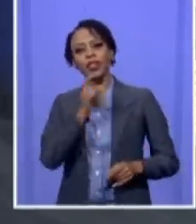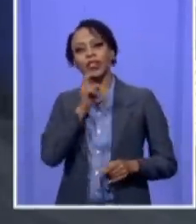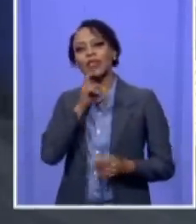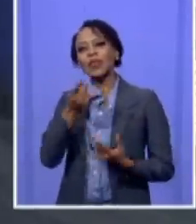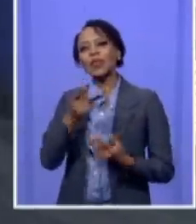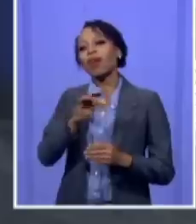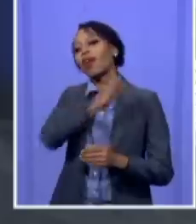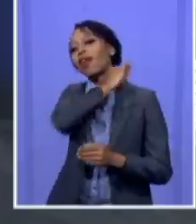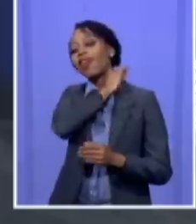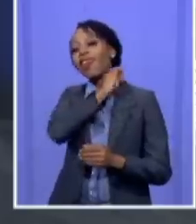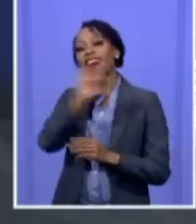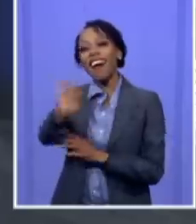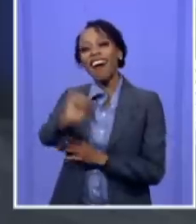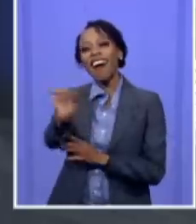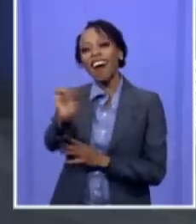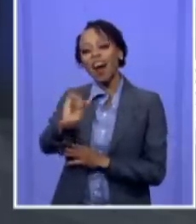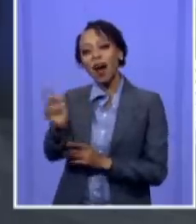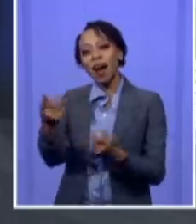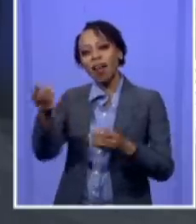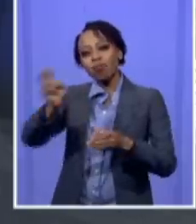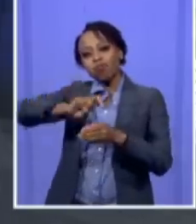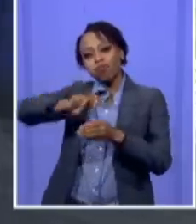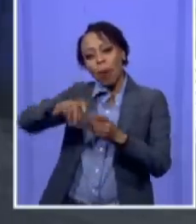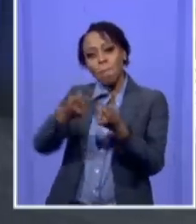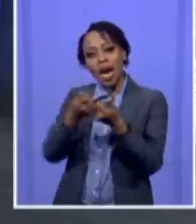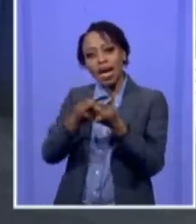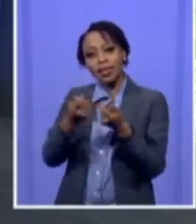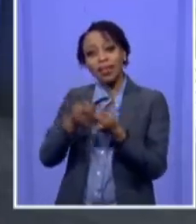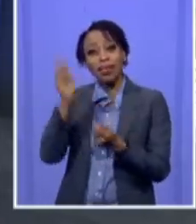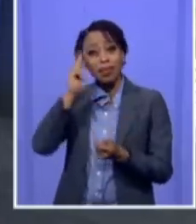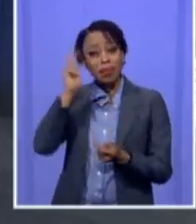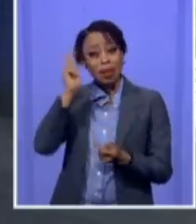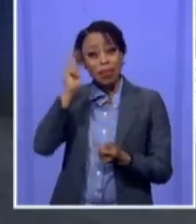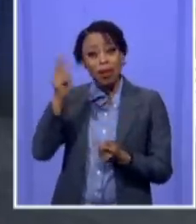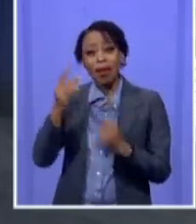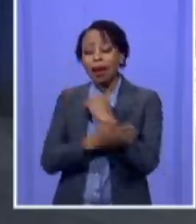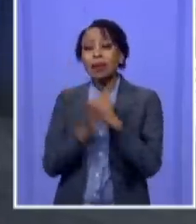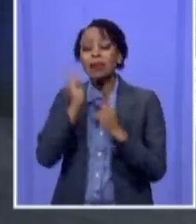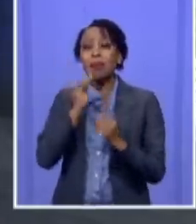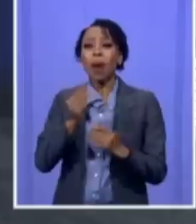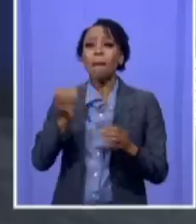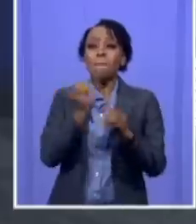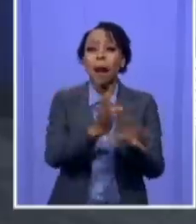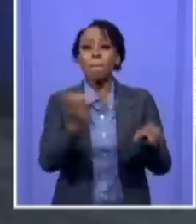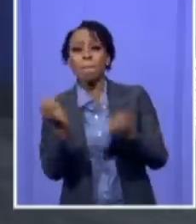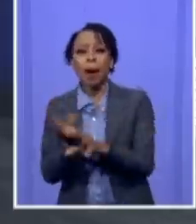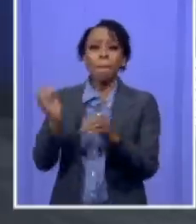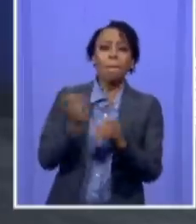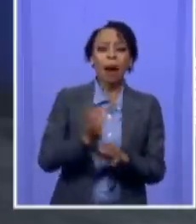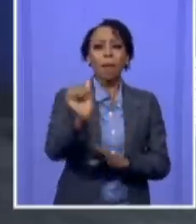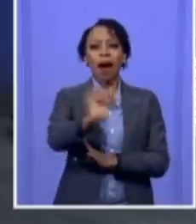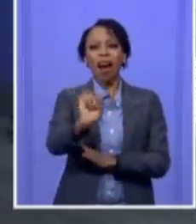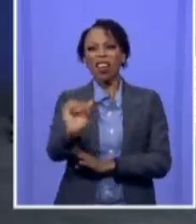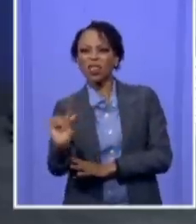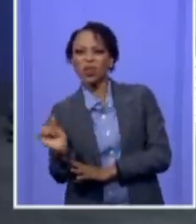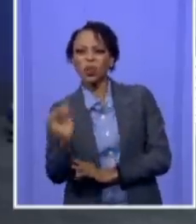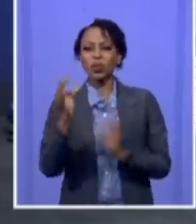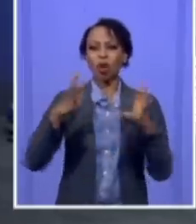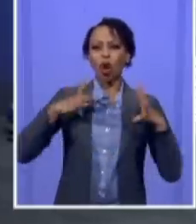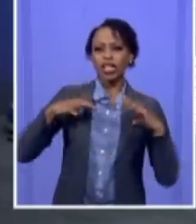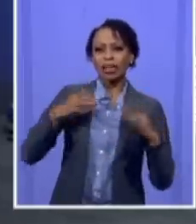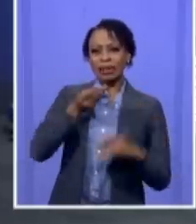heists. There was a time where the country had been going through a spate of cash heists, and it usually happens as we head towards the festive